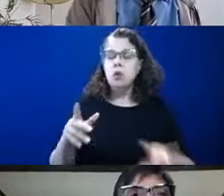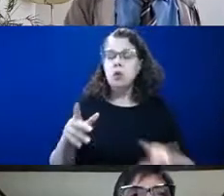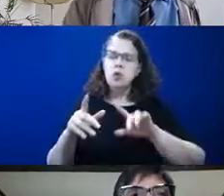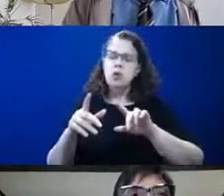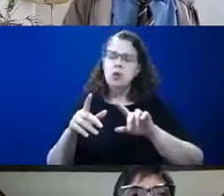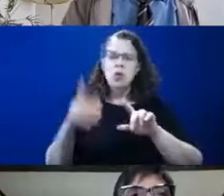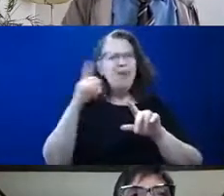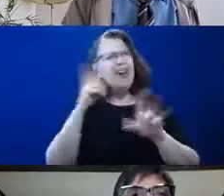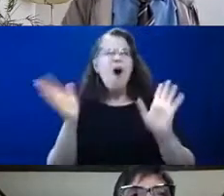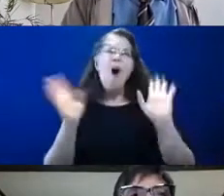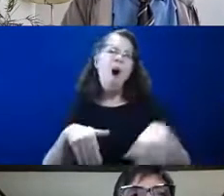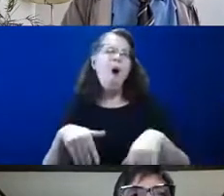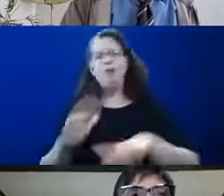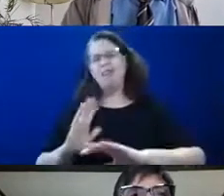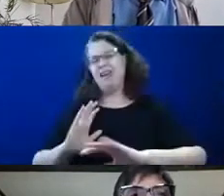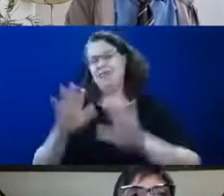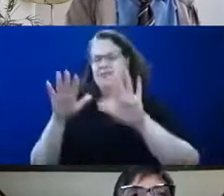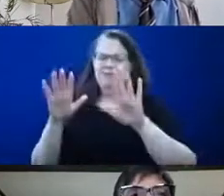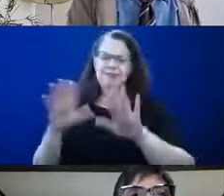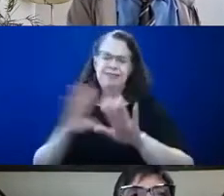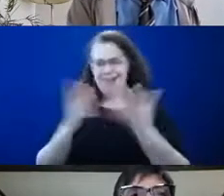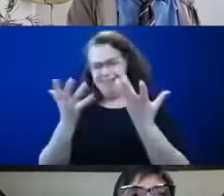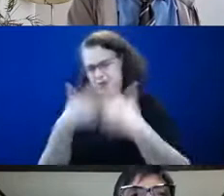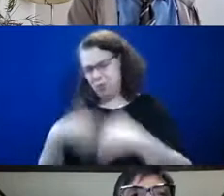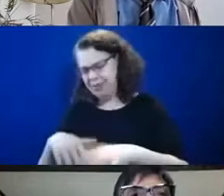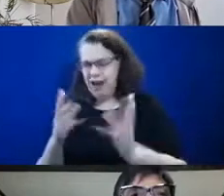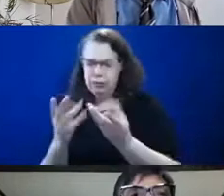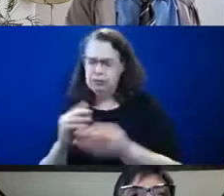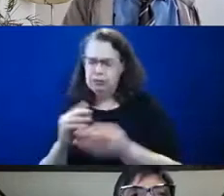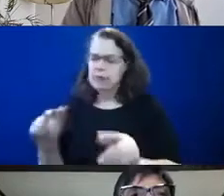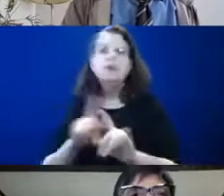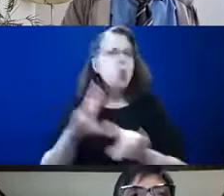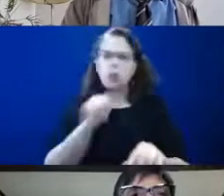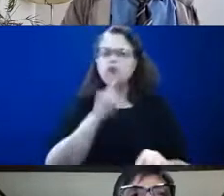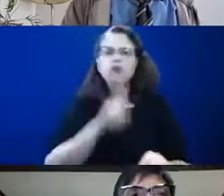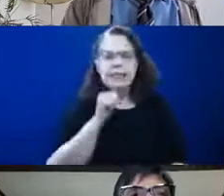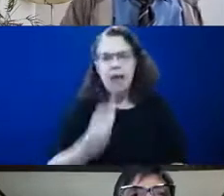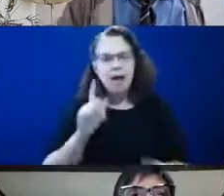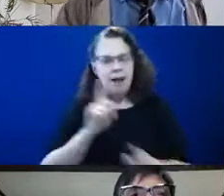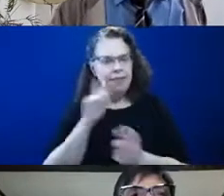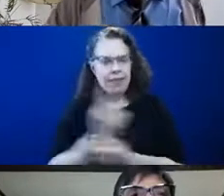really not settled. And so that's a big change, I think.